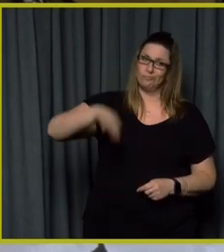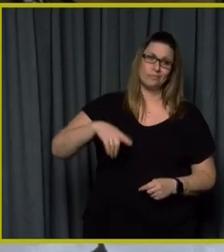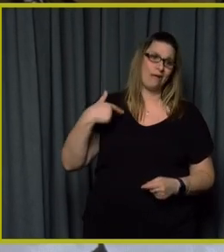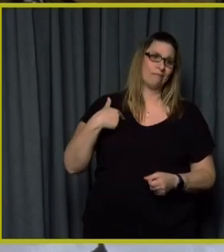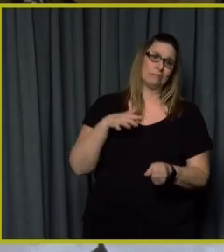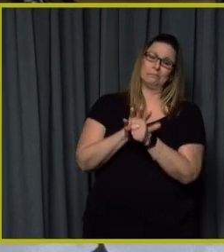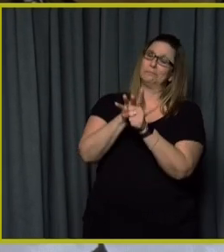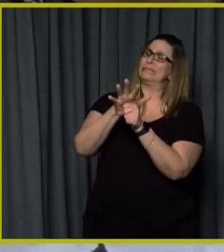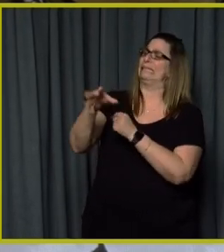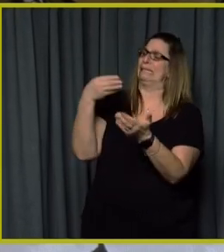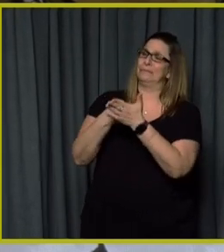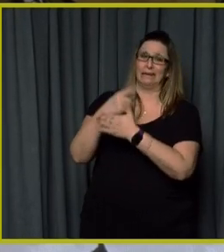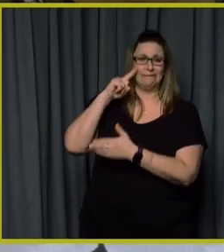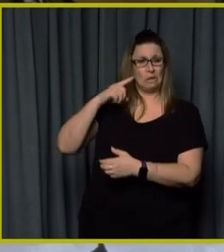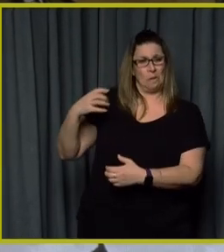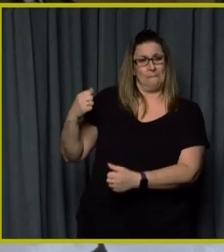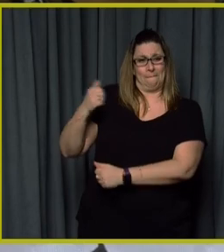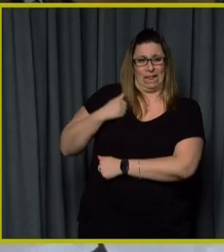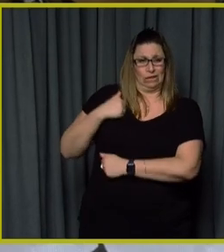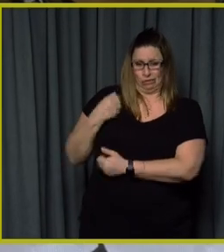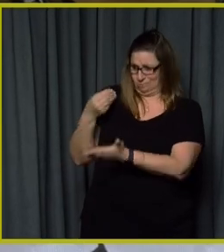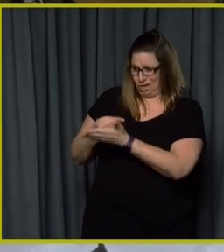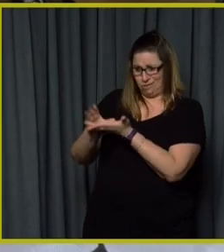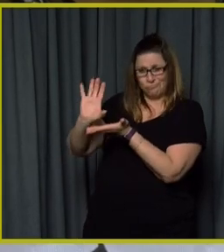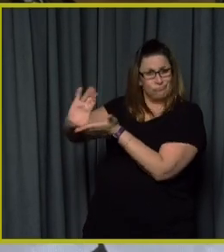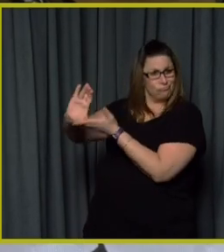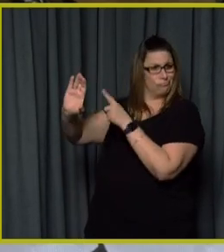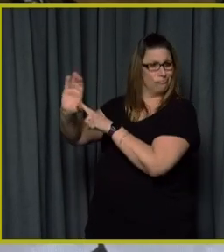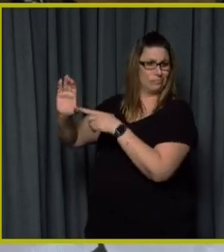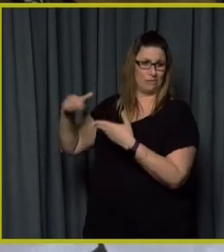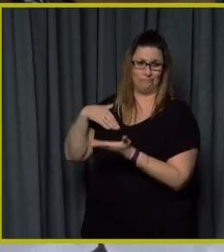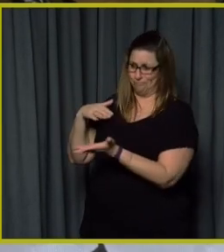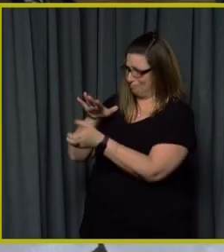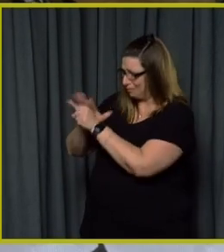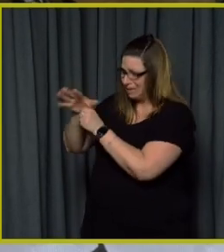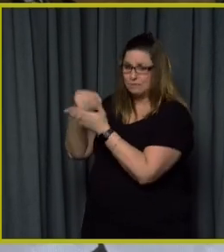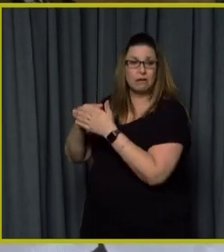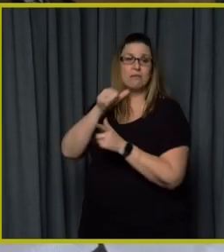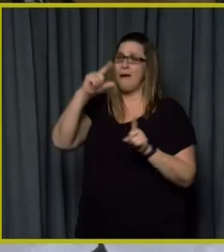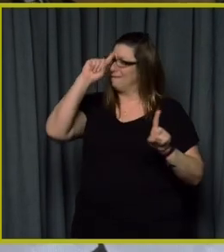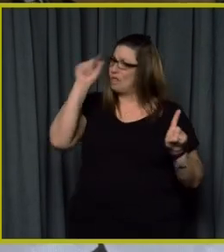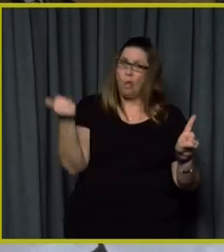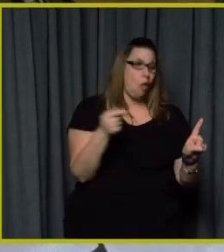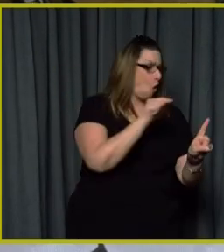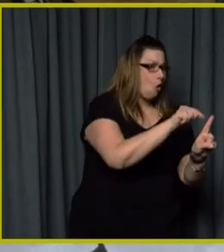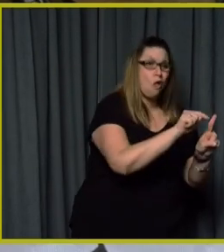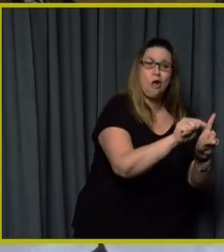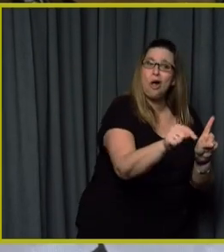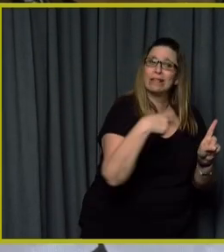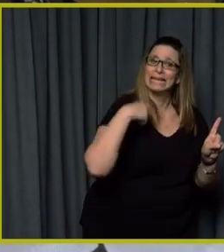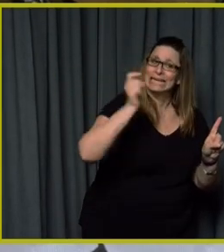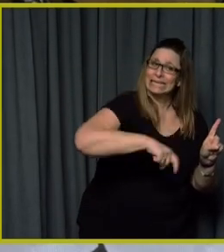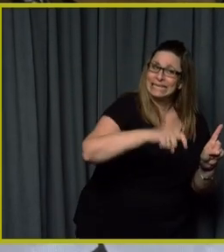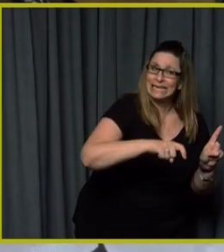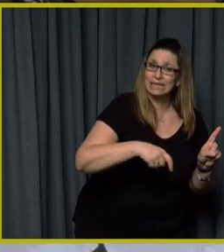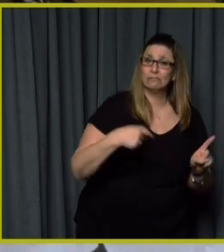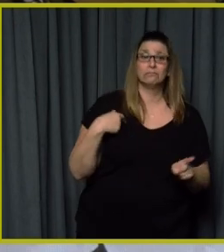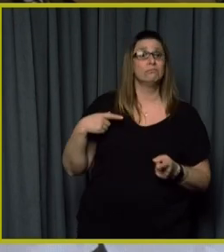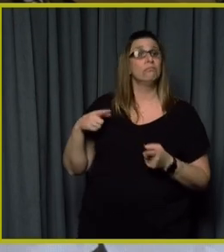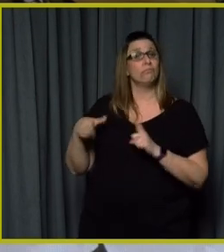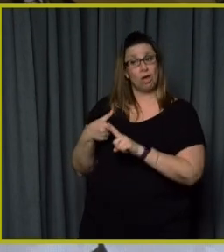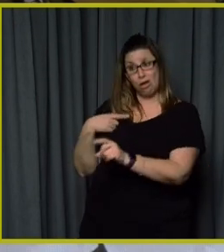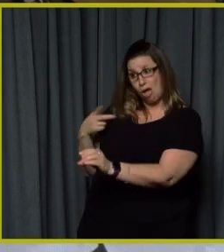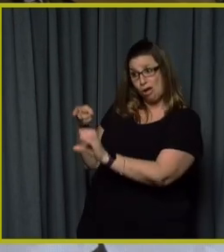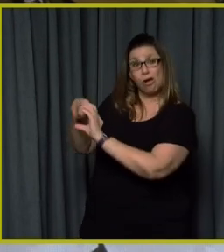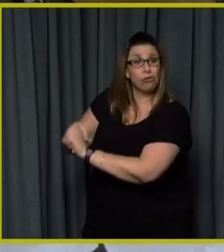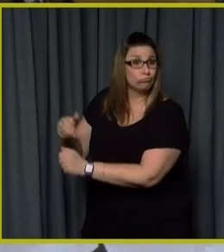for education and the poor. When I joined the military, I had no idea that the United States military has over